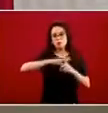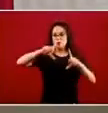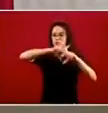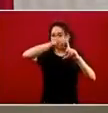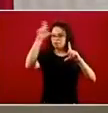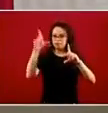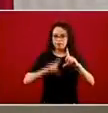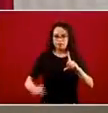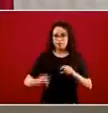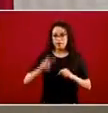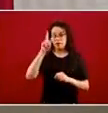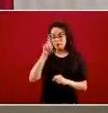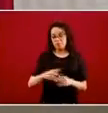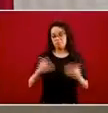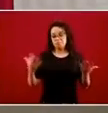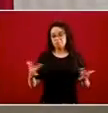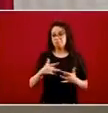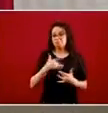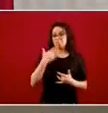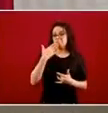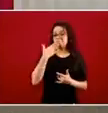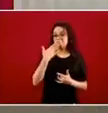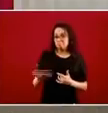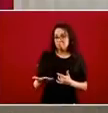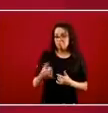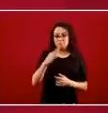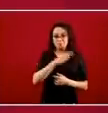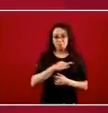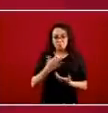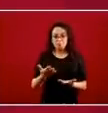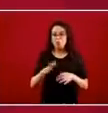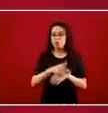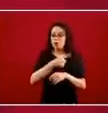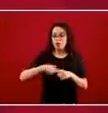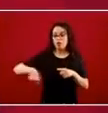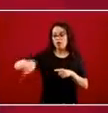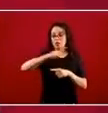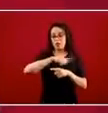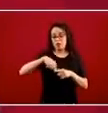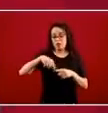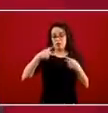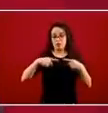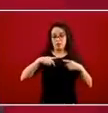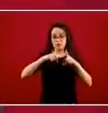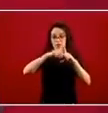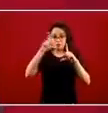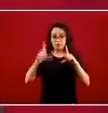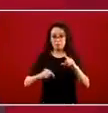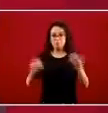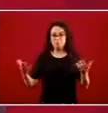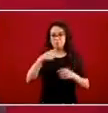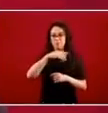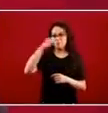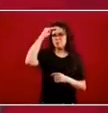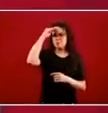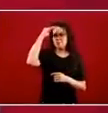I think all of us should be feeling very satisfied to have such a